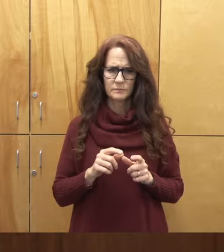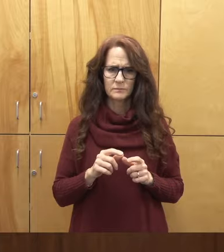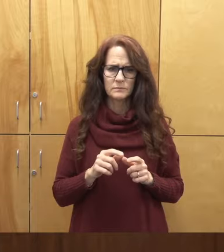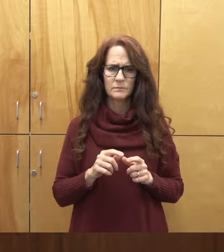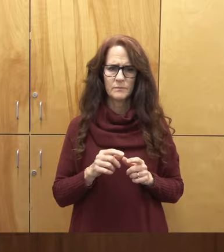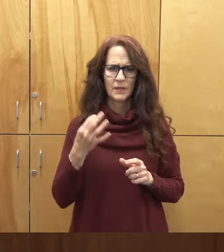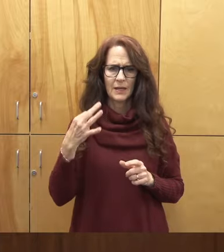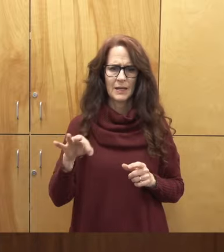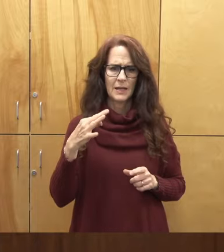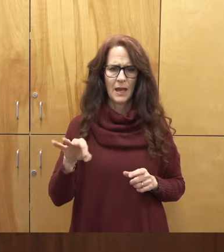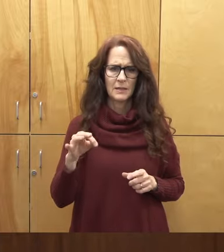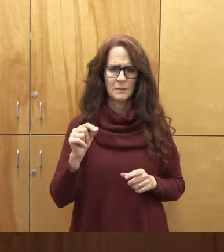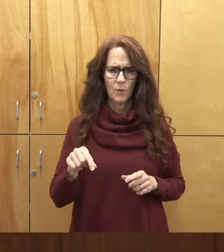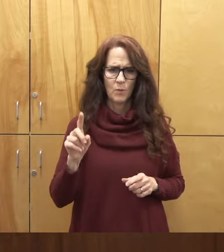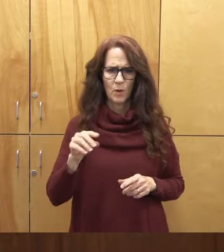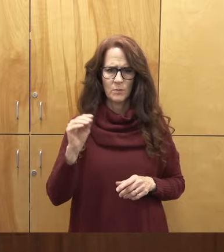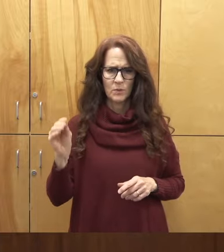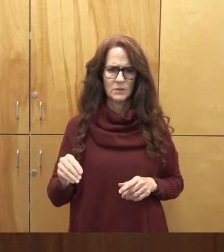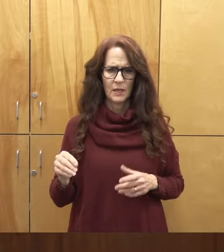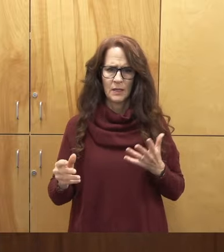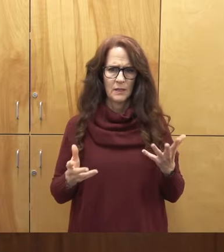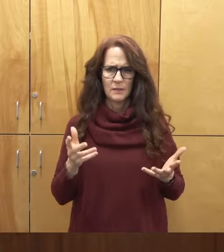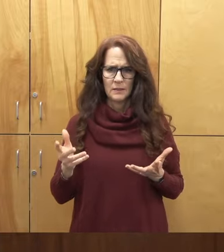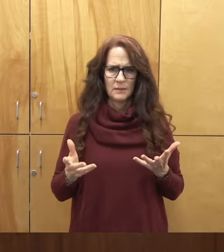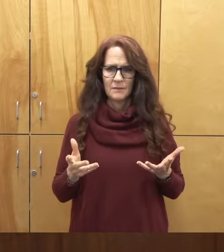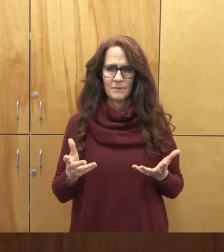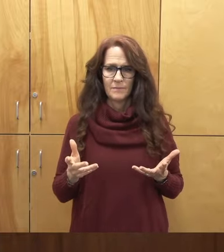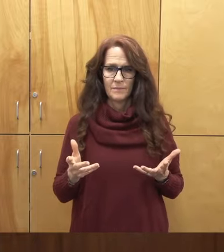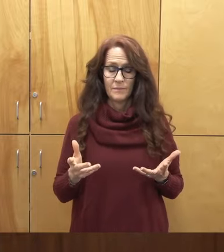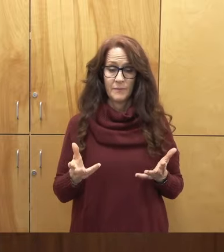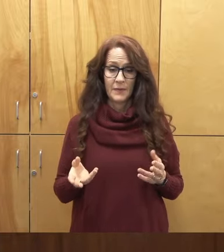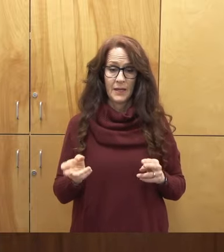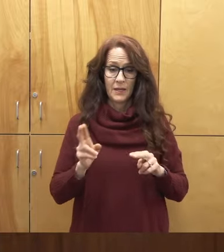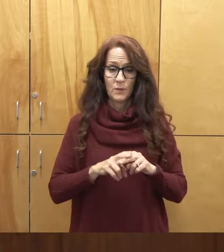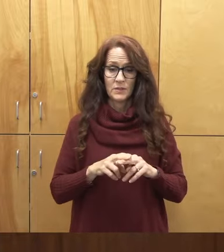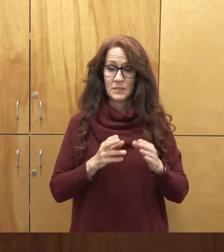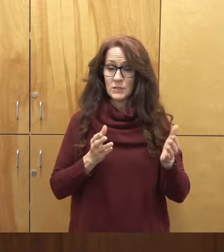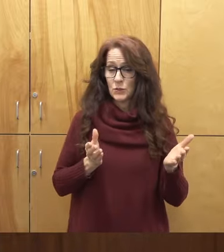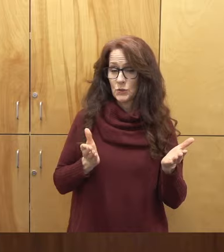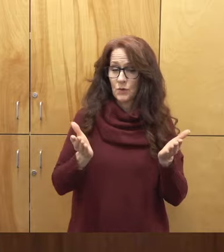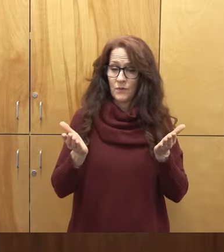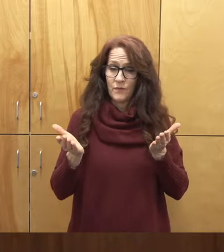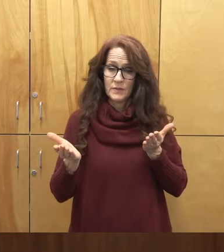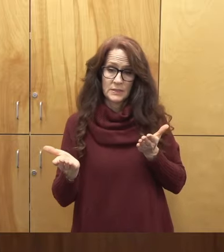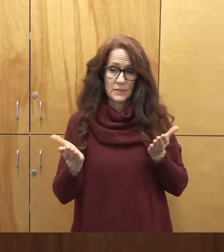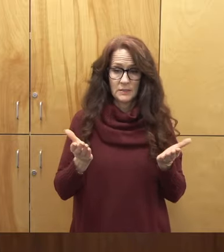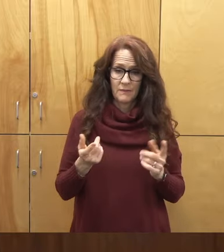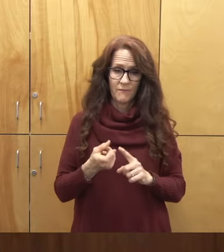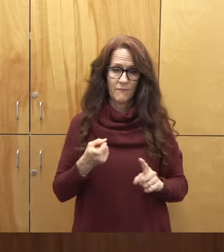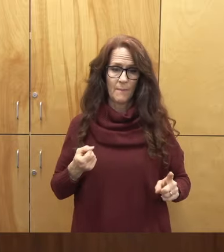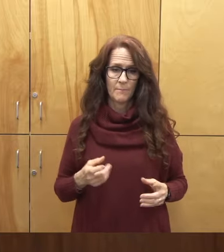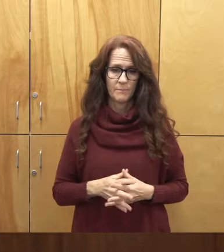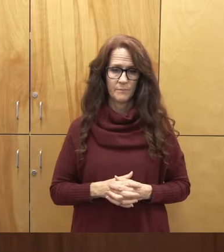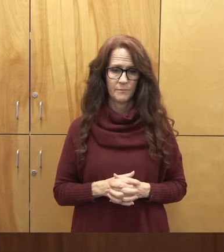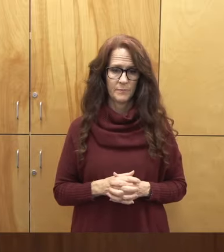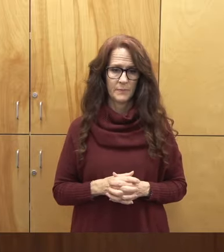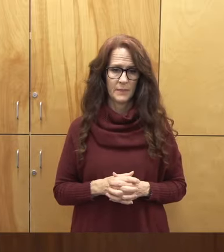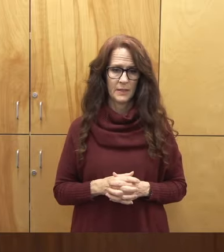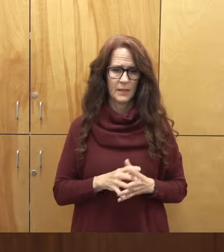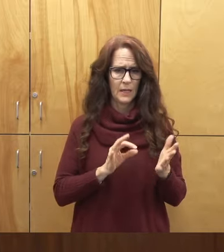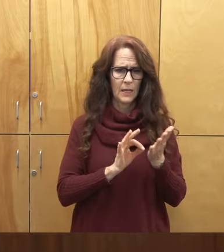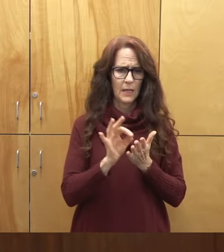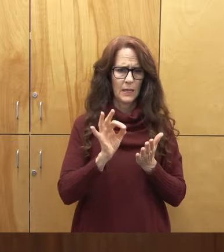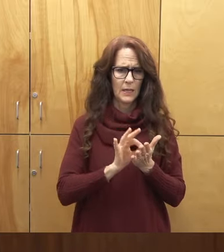this 19.1% in increase in services come from, if it's an